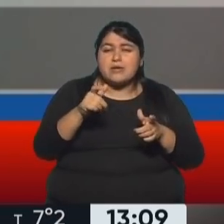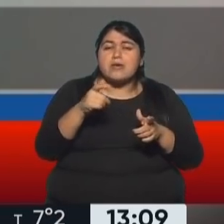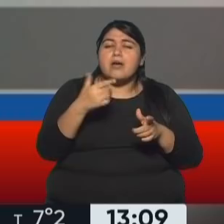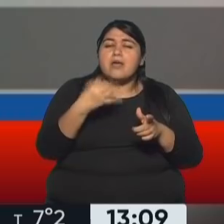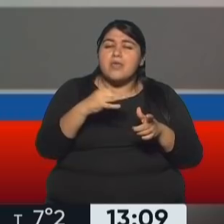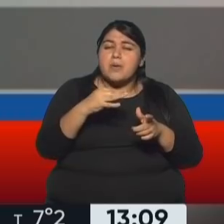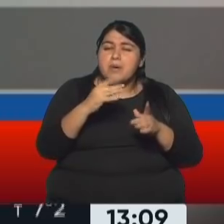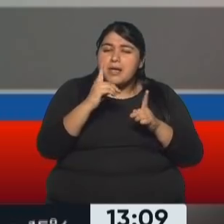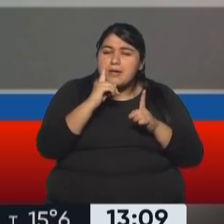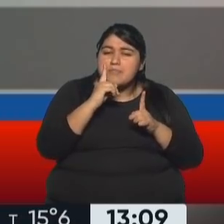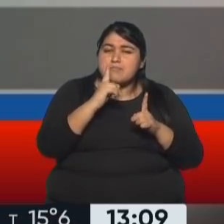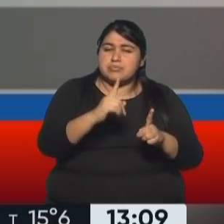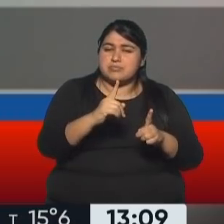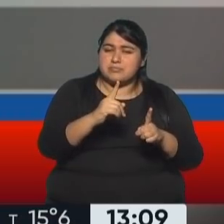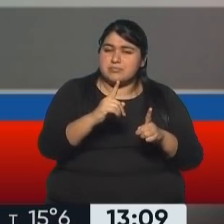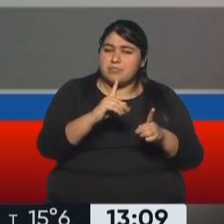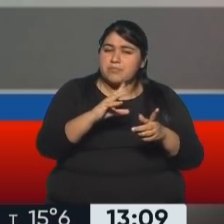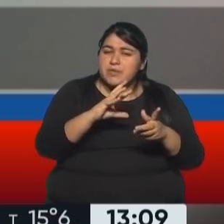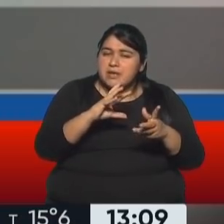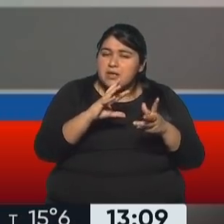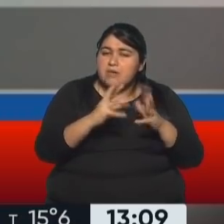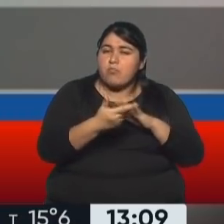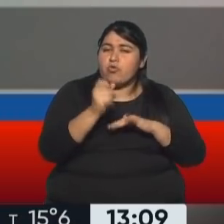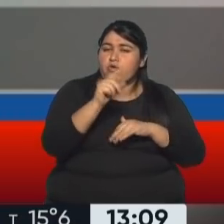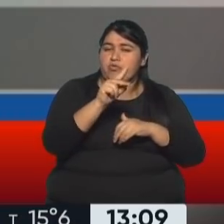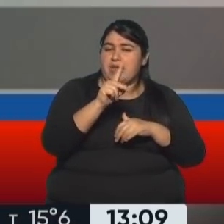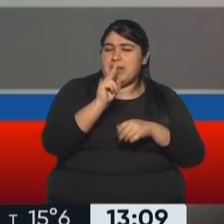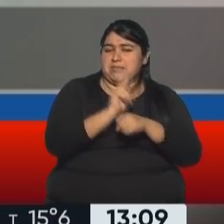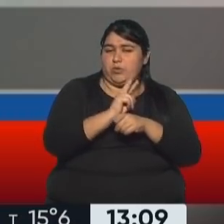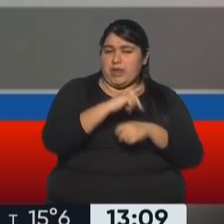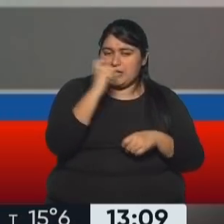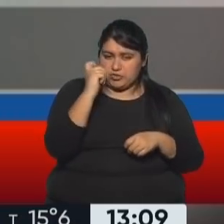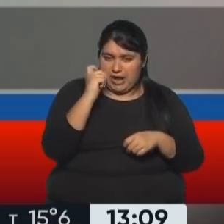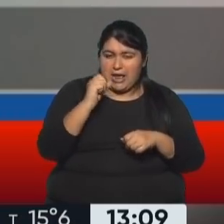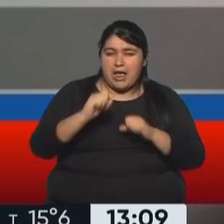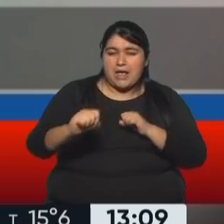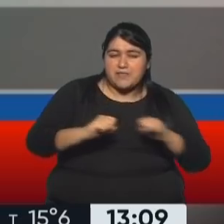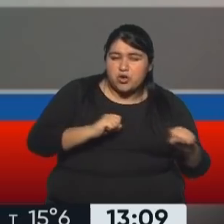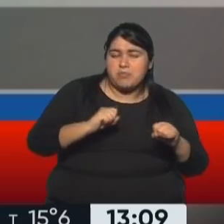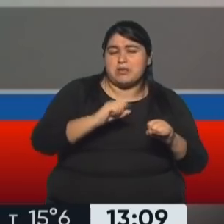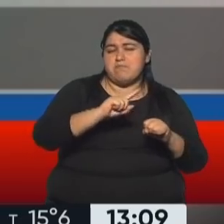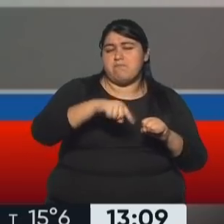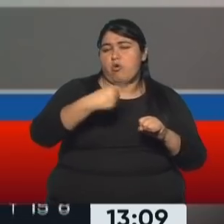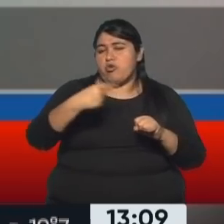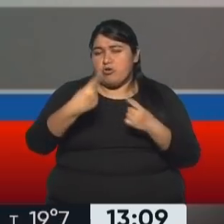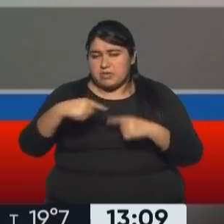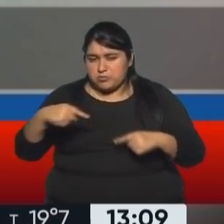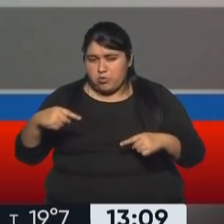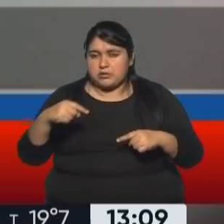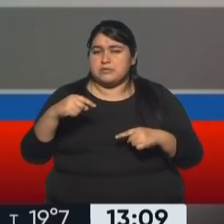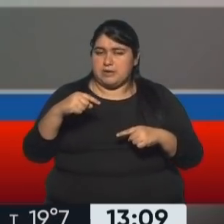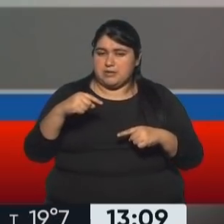really look into the way in which national security, terrorism, and these other concepts are being used by the Chinese